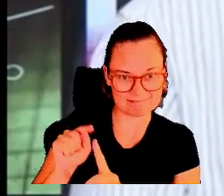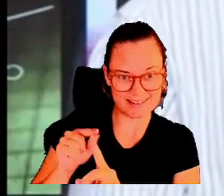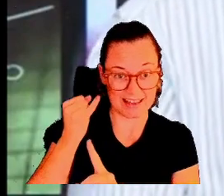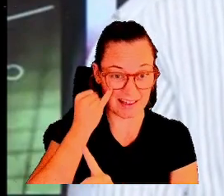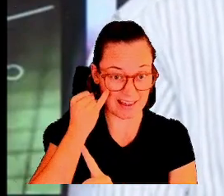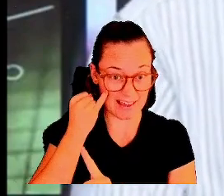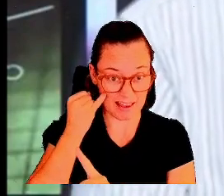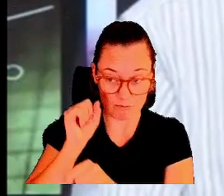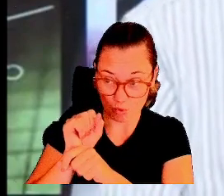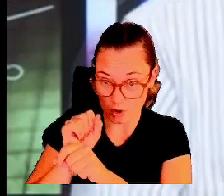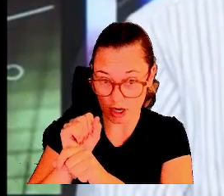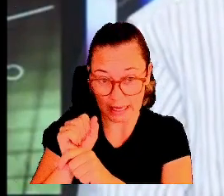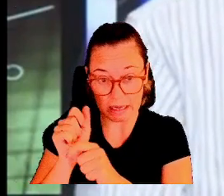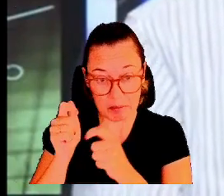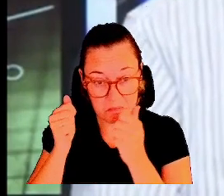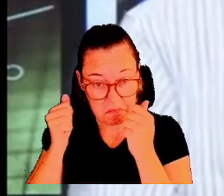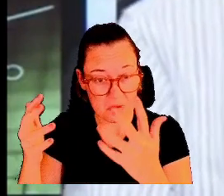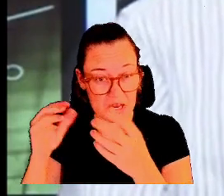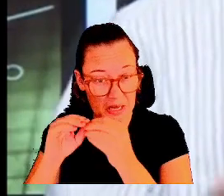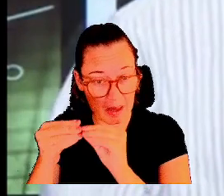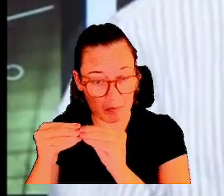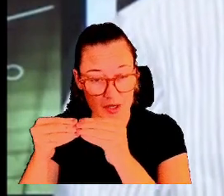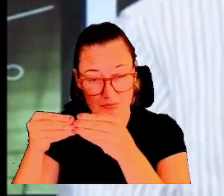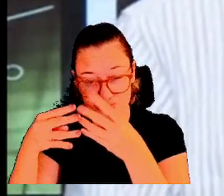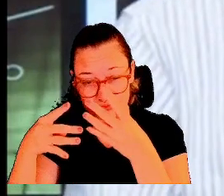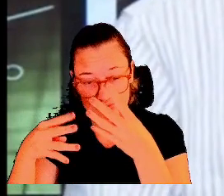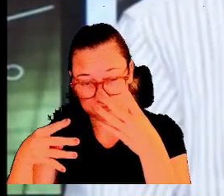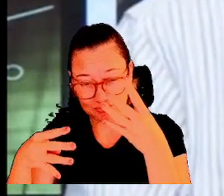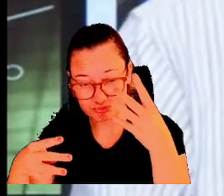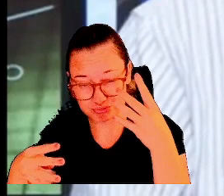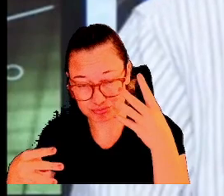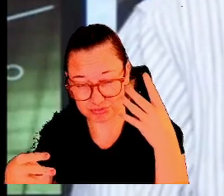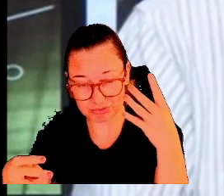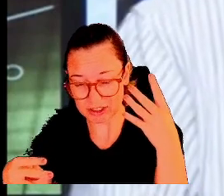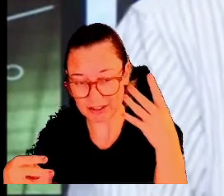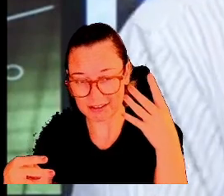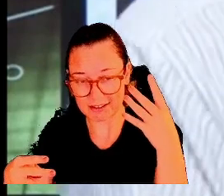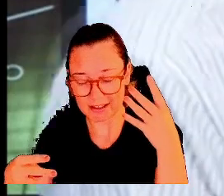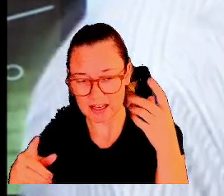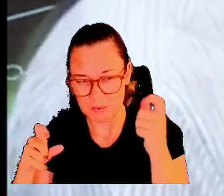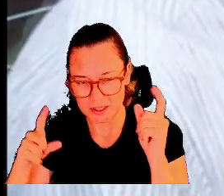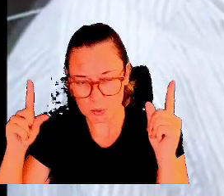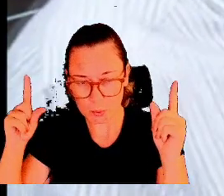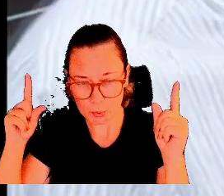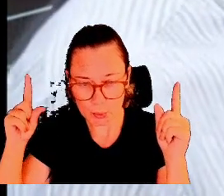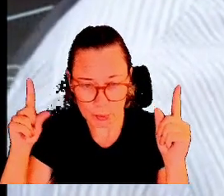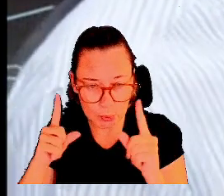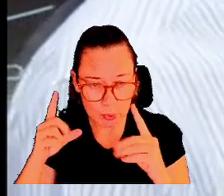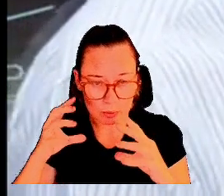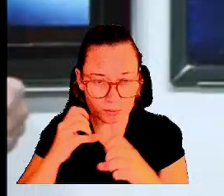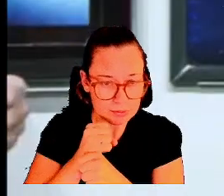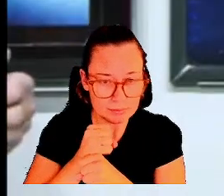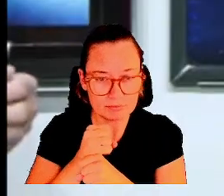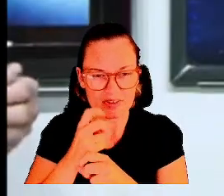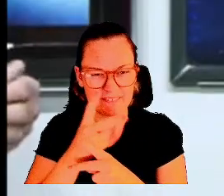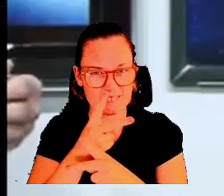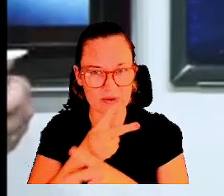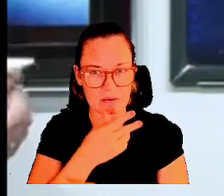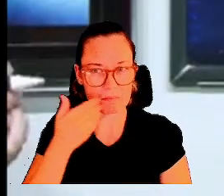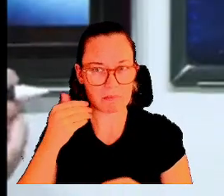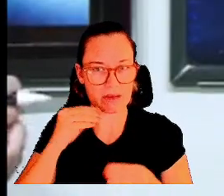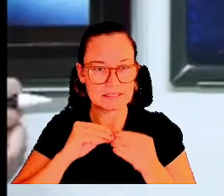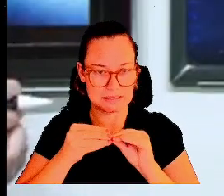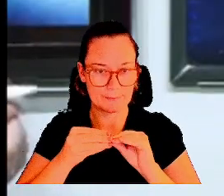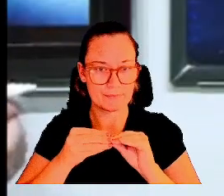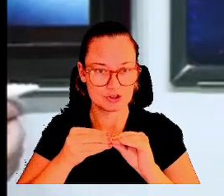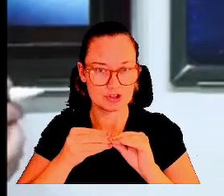a few numbers that people can get their mind around. I've put the data that we had left over from the previous